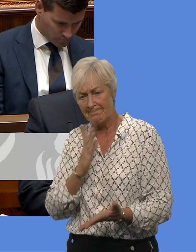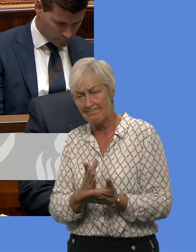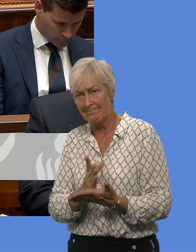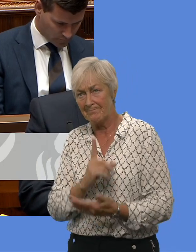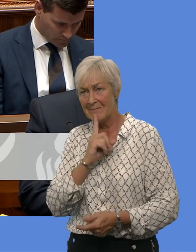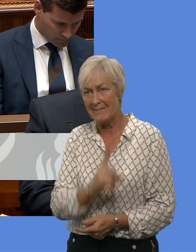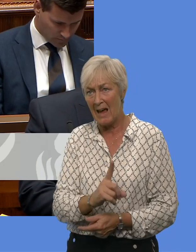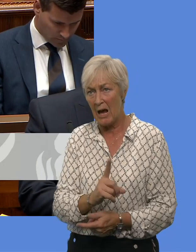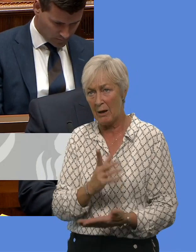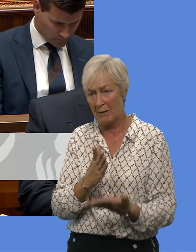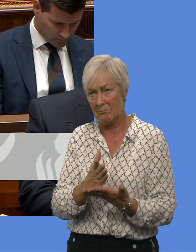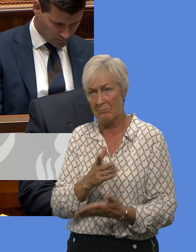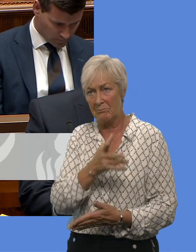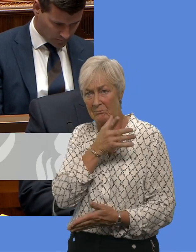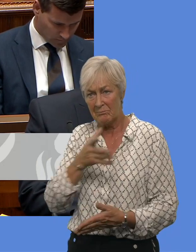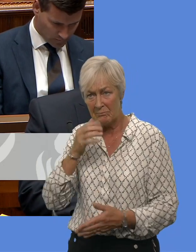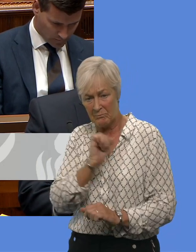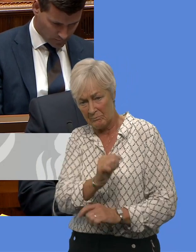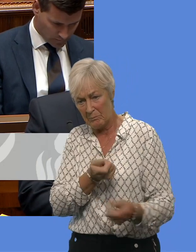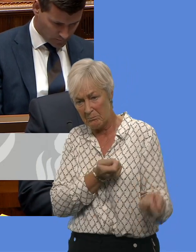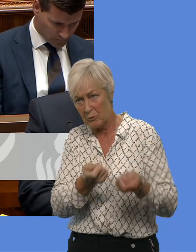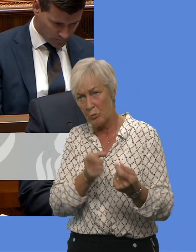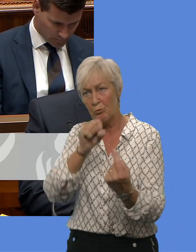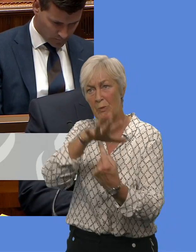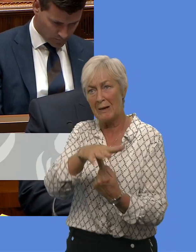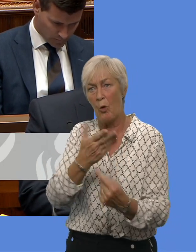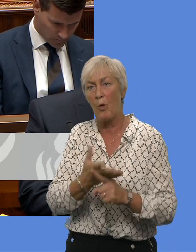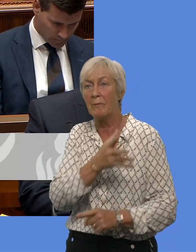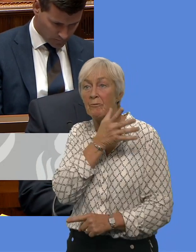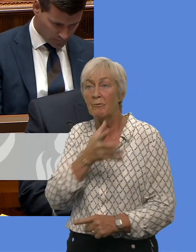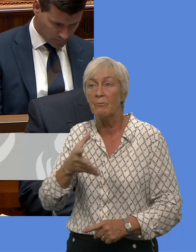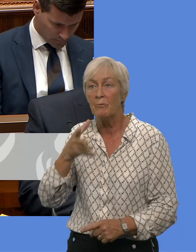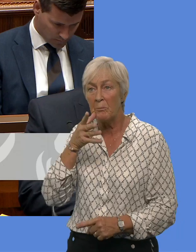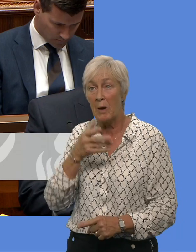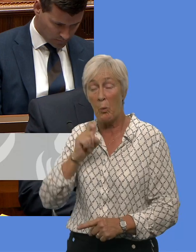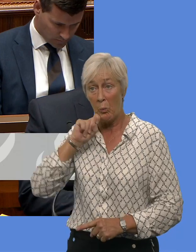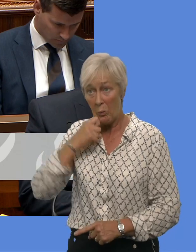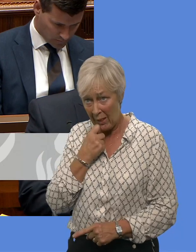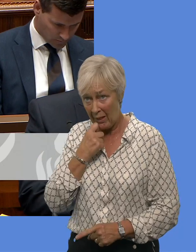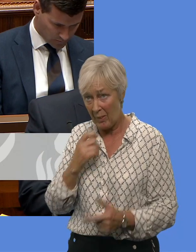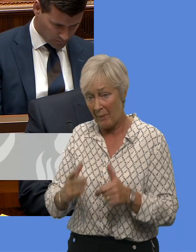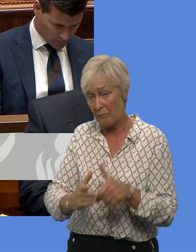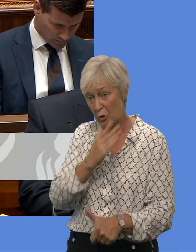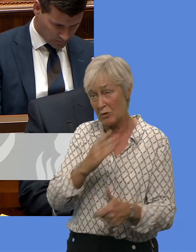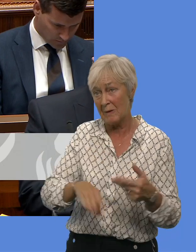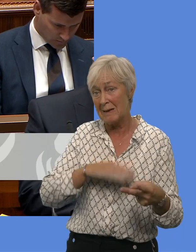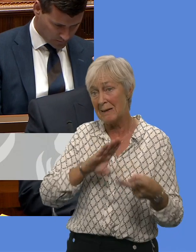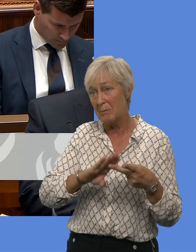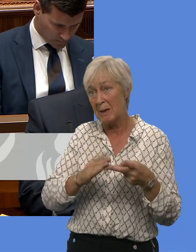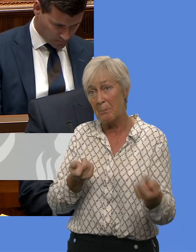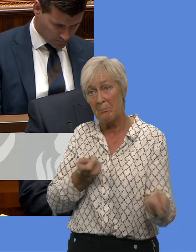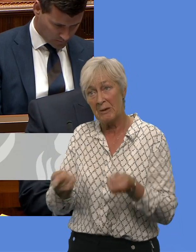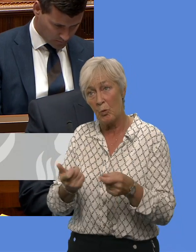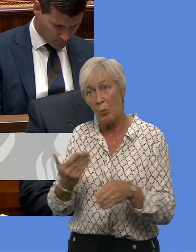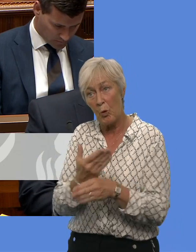say about the DAERA Minister's priority on farming? And will the First and Deputy First Minister work